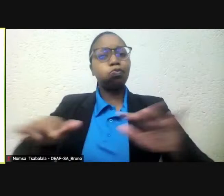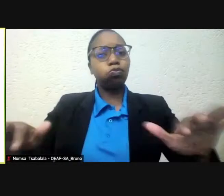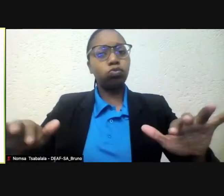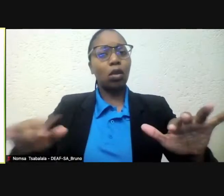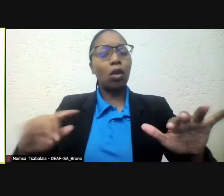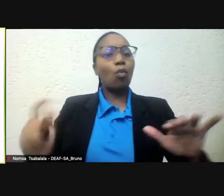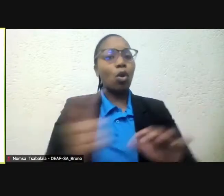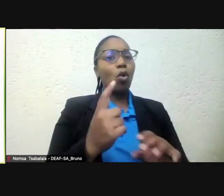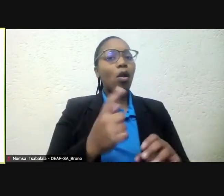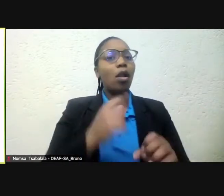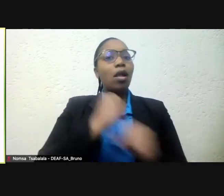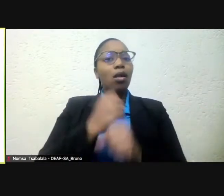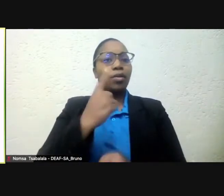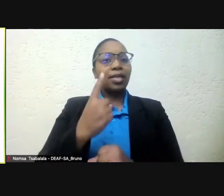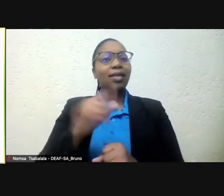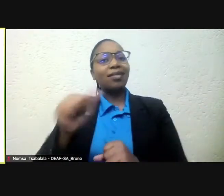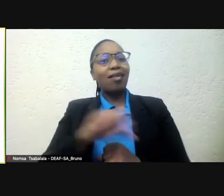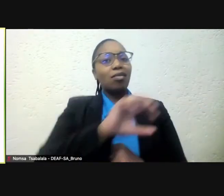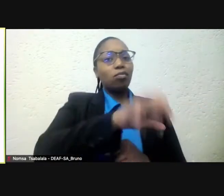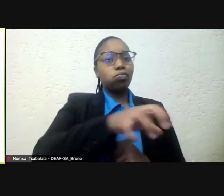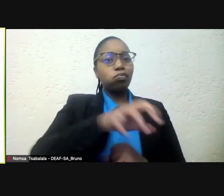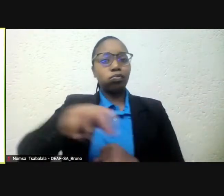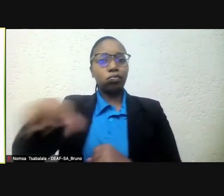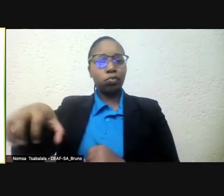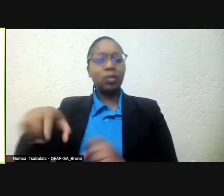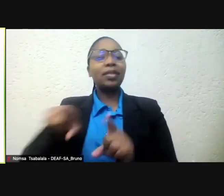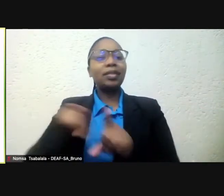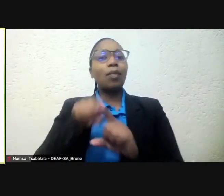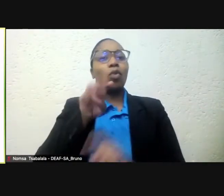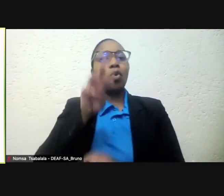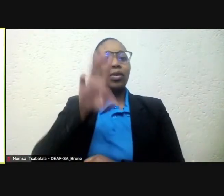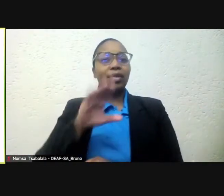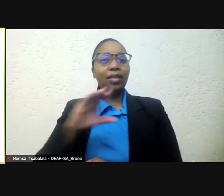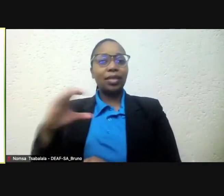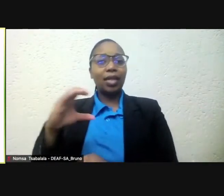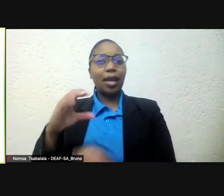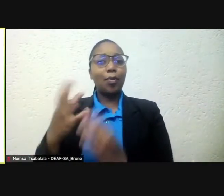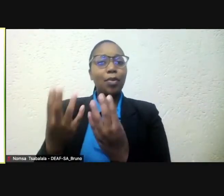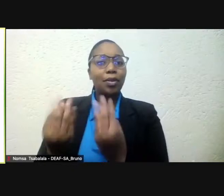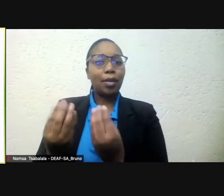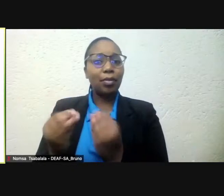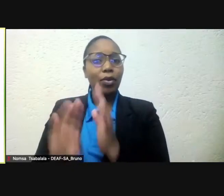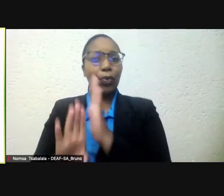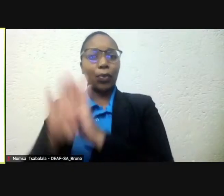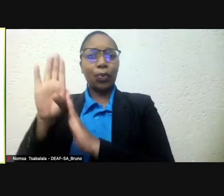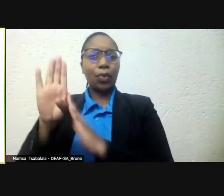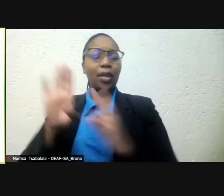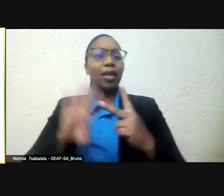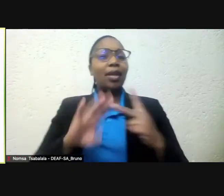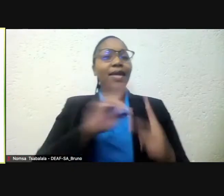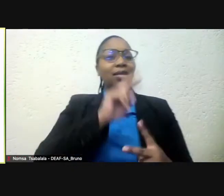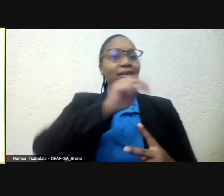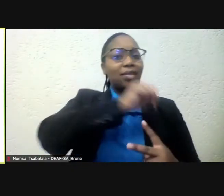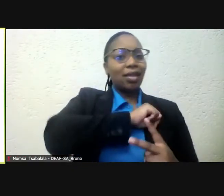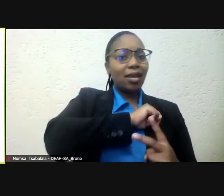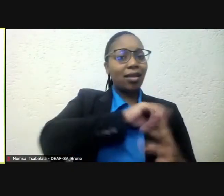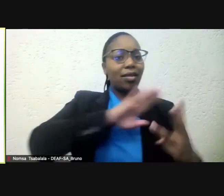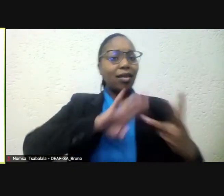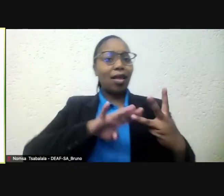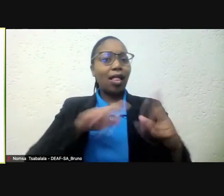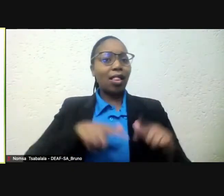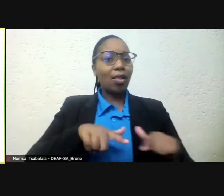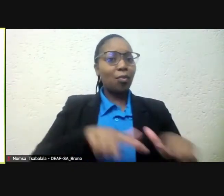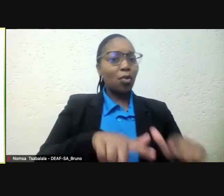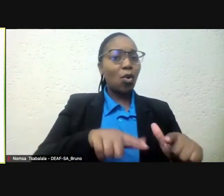numbers starting to rise in the Western Cape, in KZN, in Limpopo, in the Northwest, and in